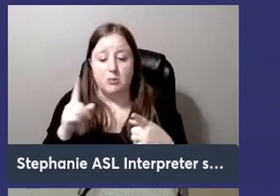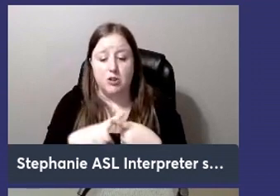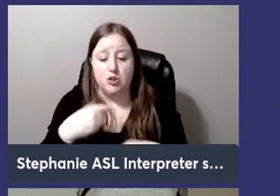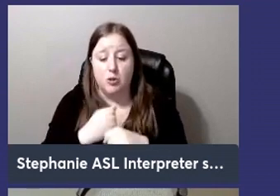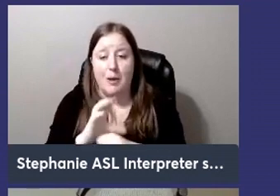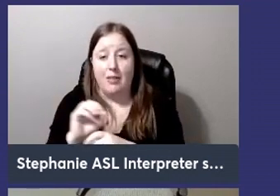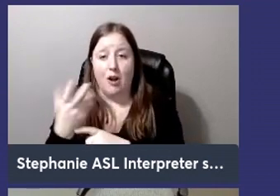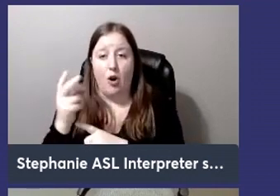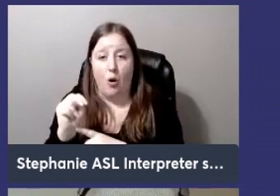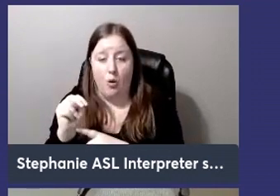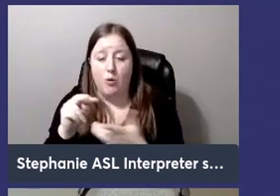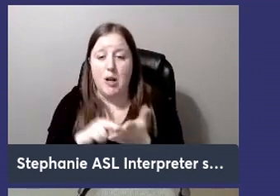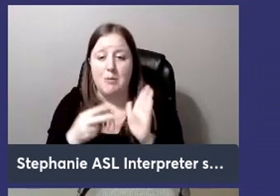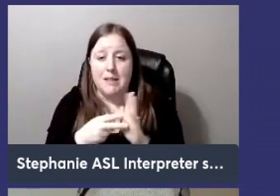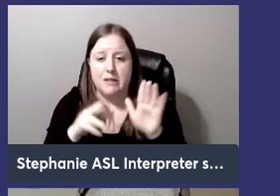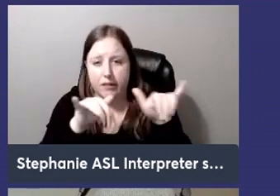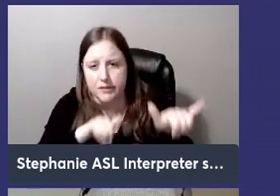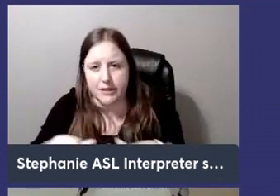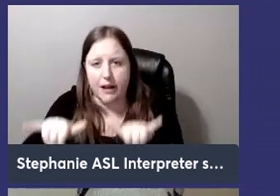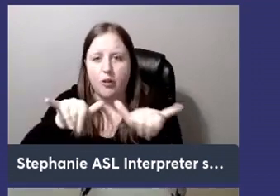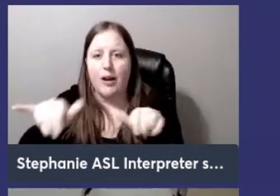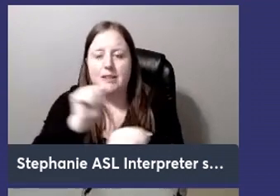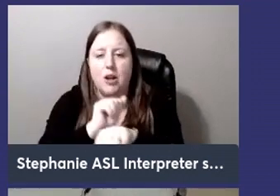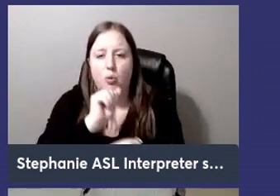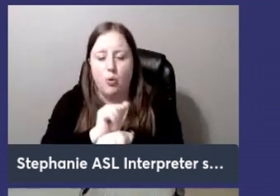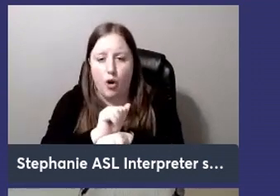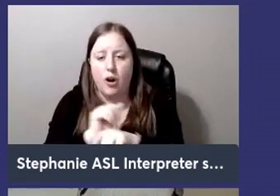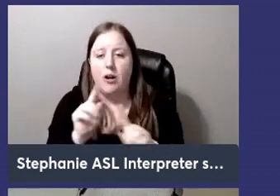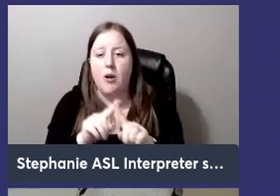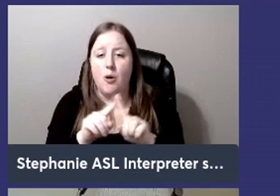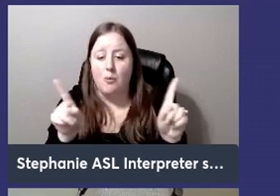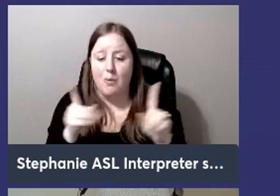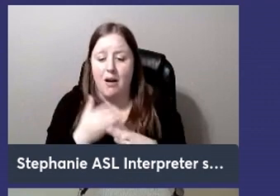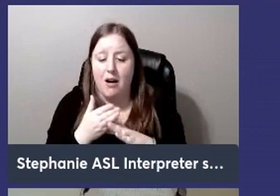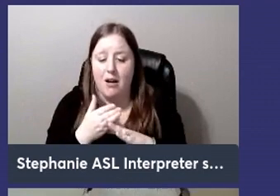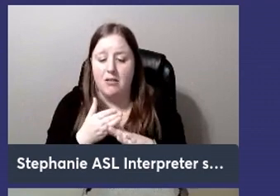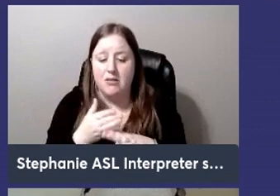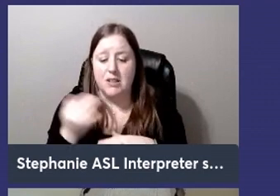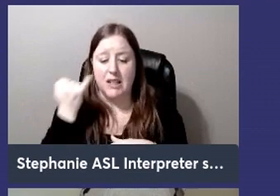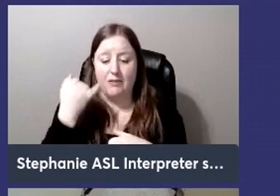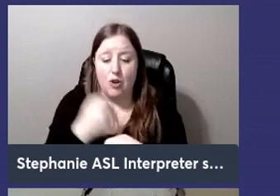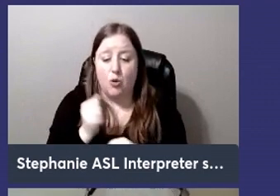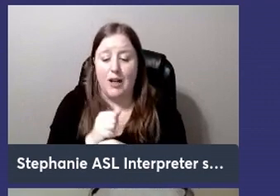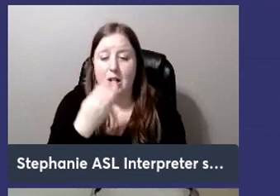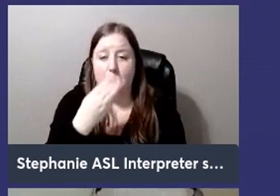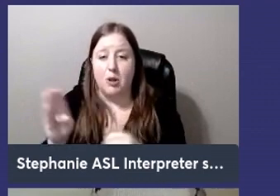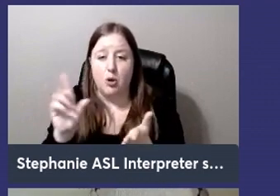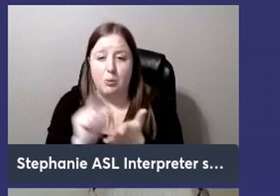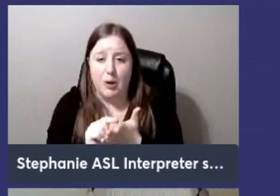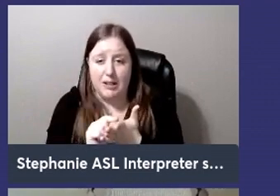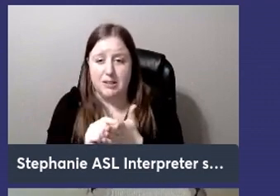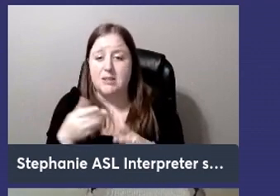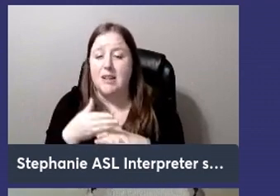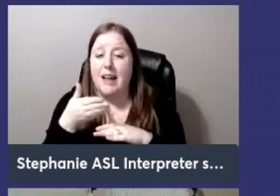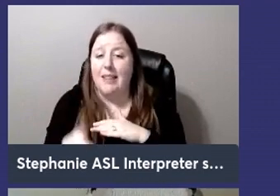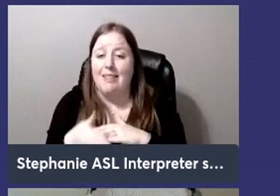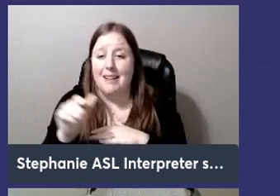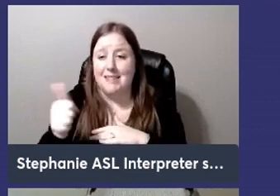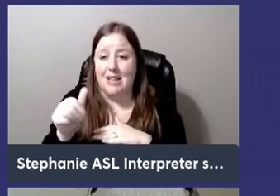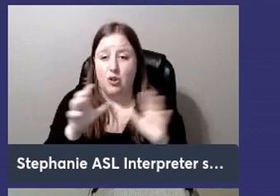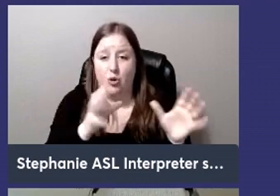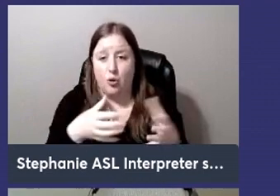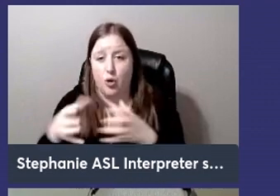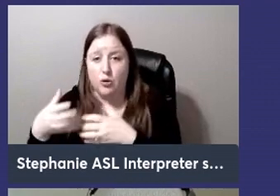therefore they could sort of standardize how their work is done. Sure. But after, say you created a blueprint and 10 of your groups went and